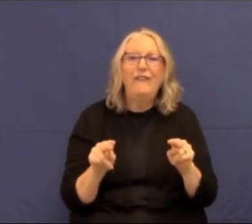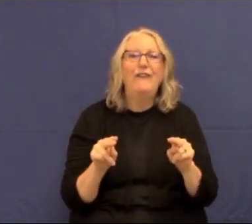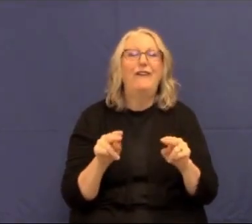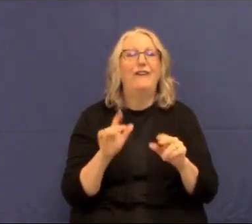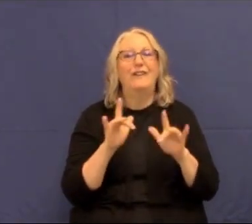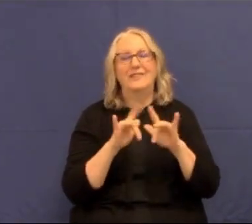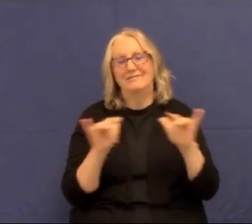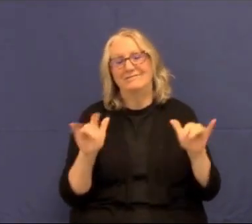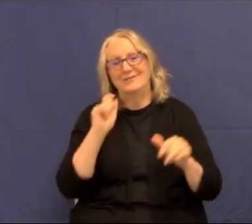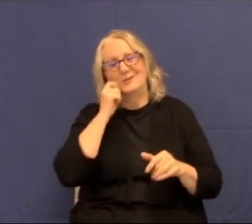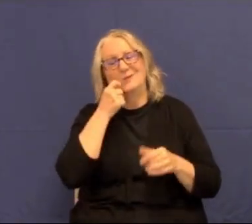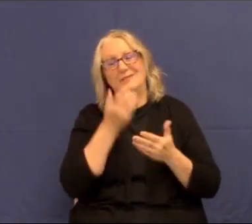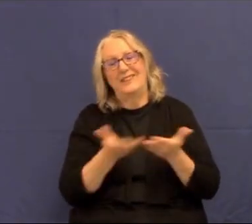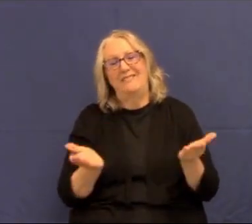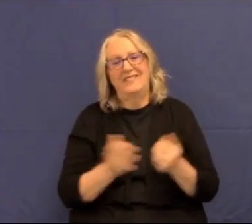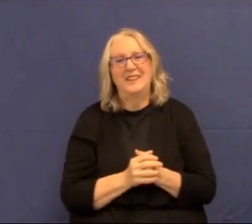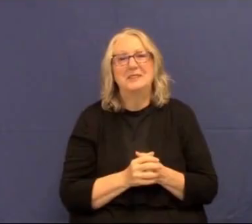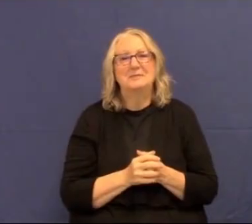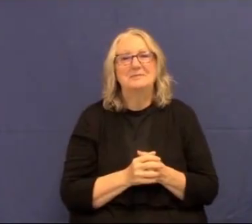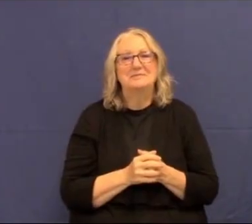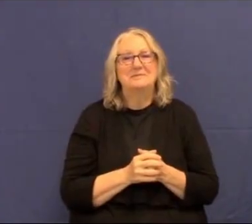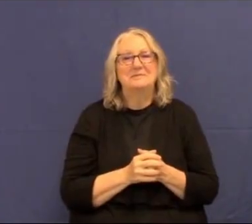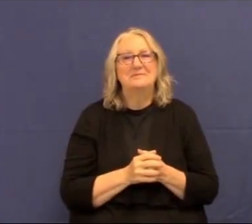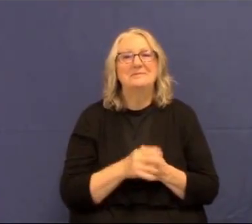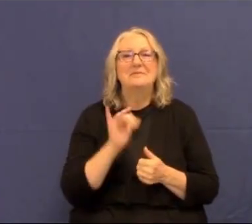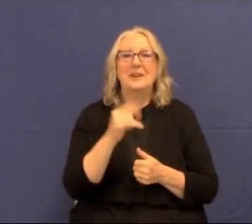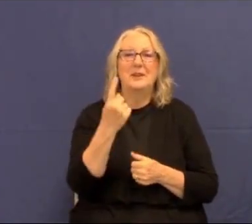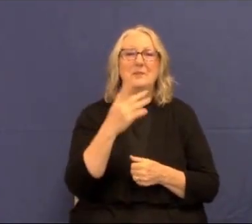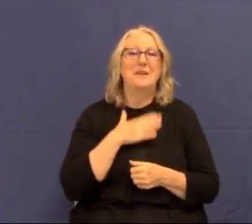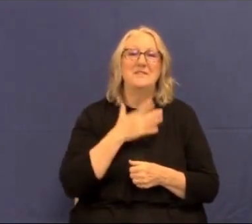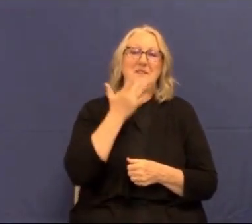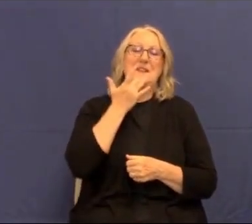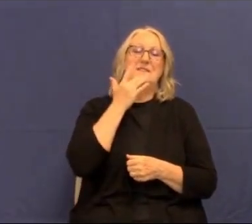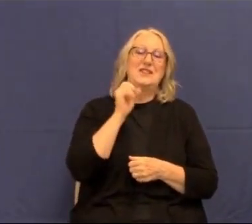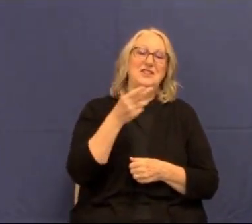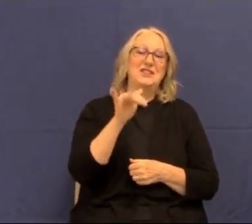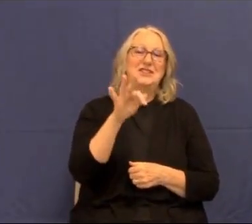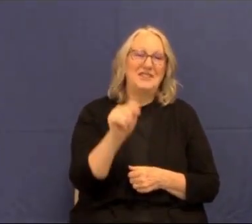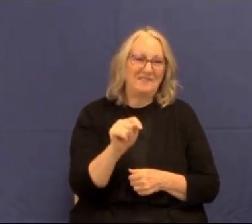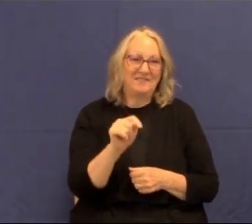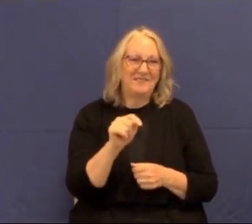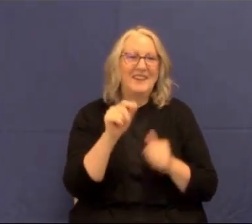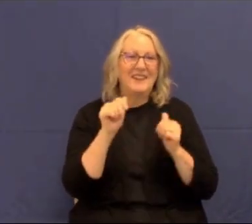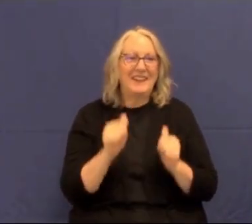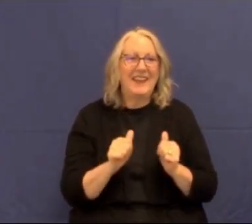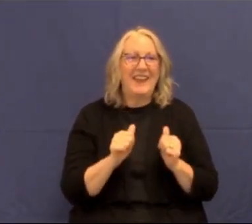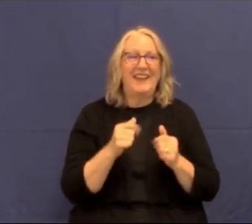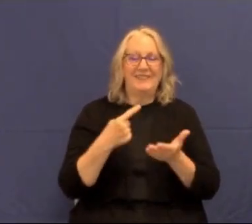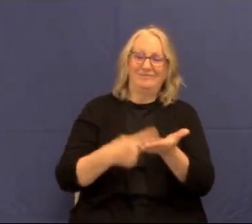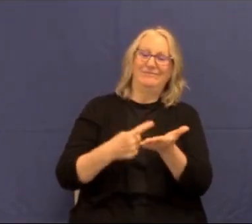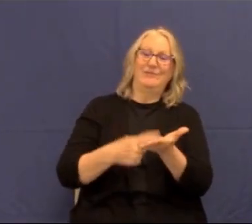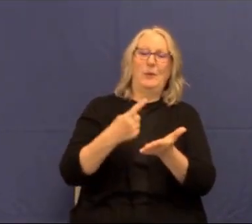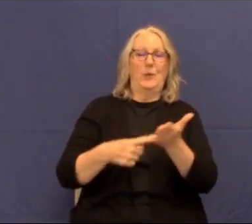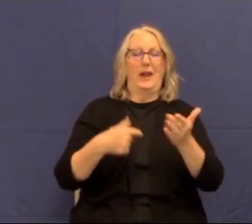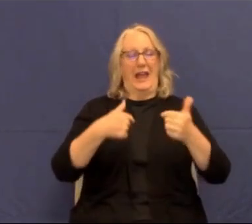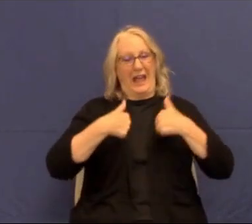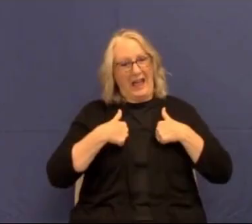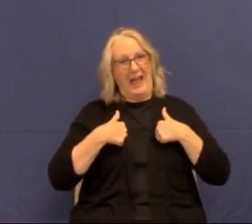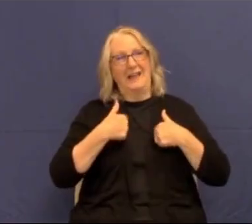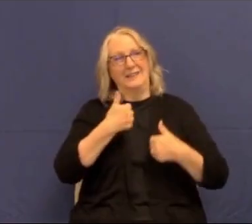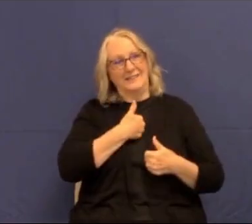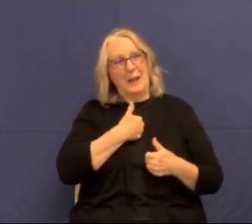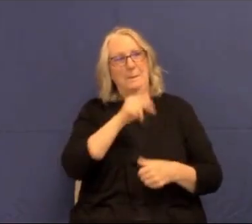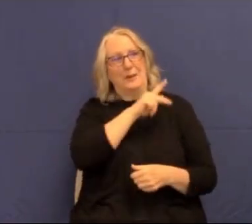turn it on and that cool stuff. And so that was probably one of my favorite shifts where I was, able to kind of talk about what I